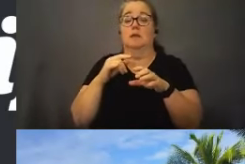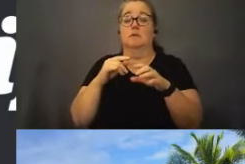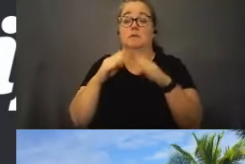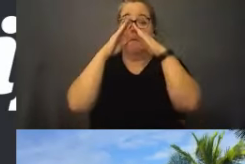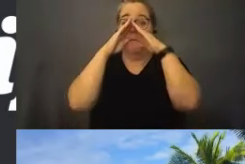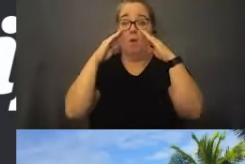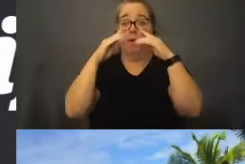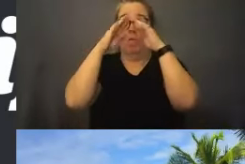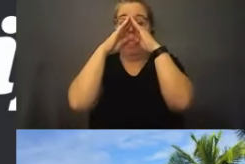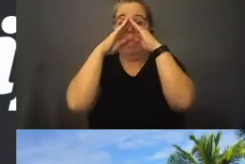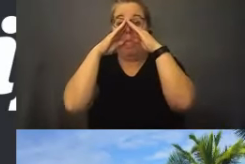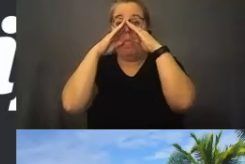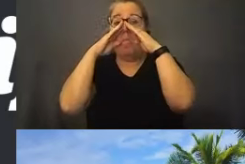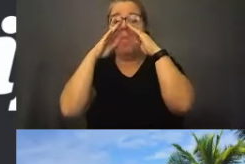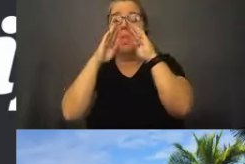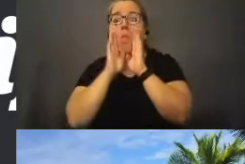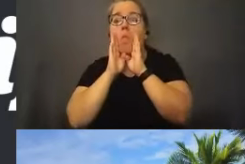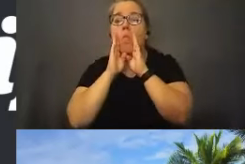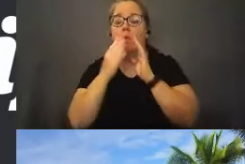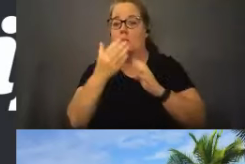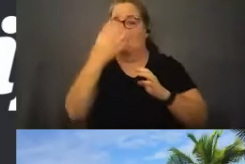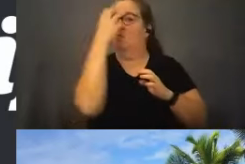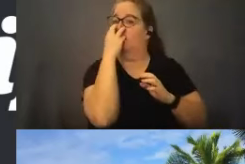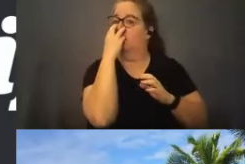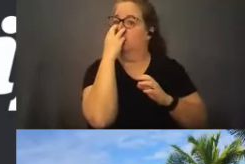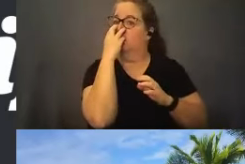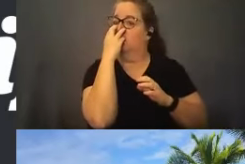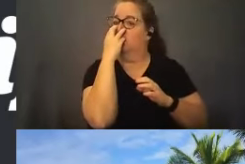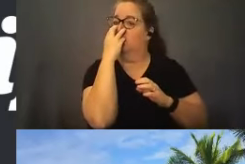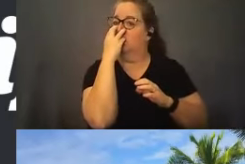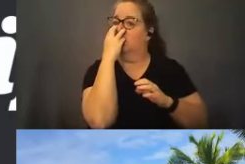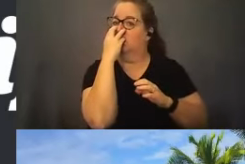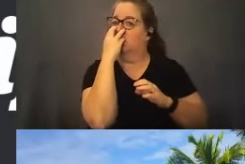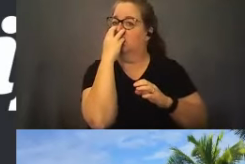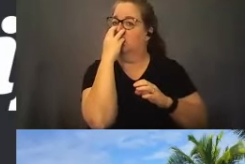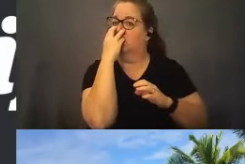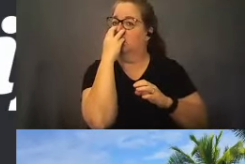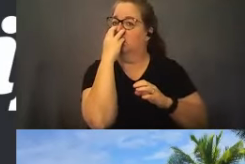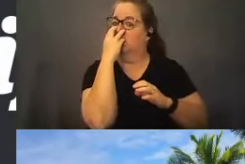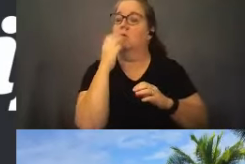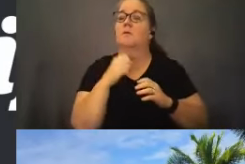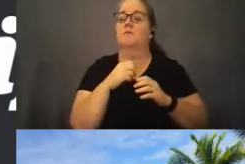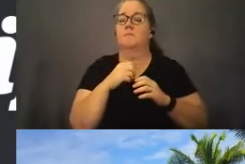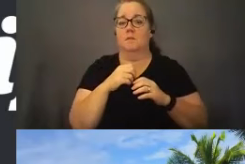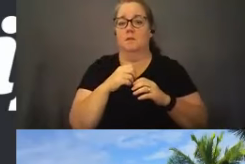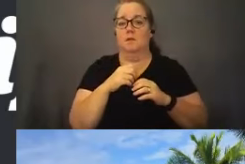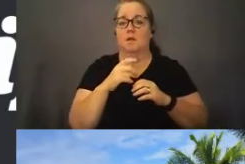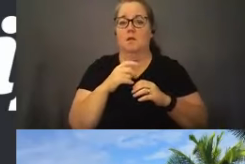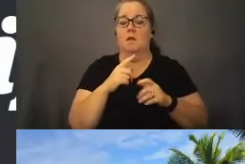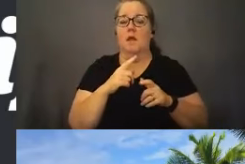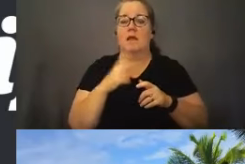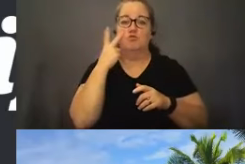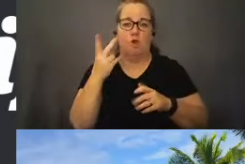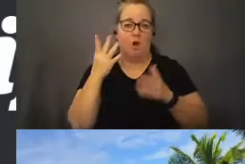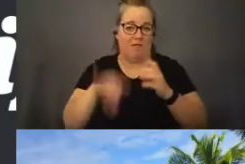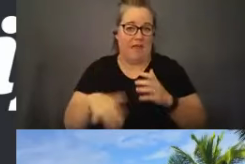the victim's nose. Okay. So you probably saw that in the video.